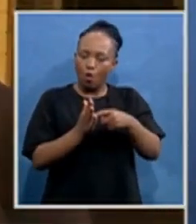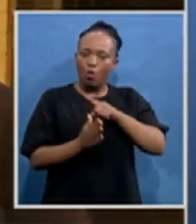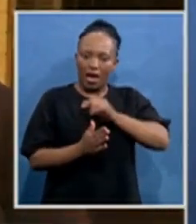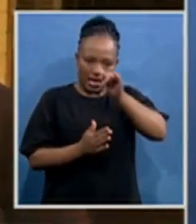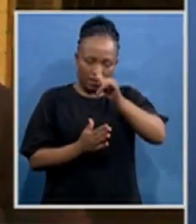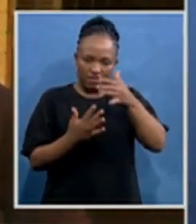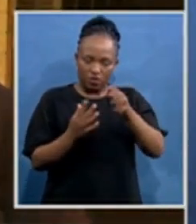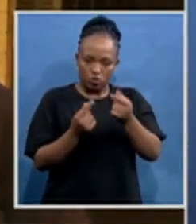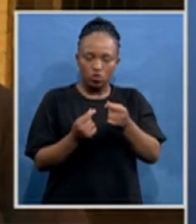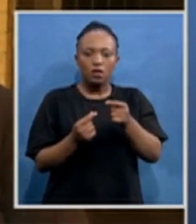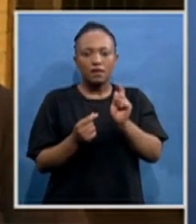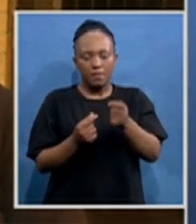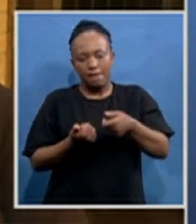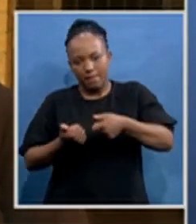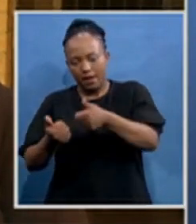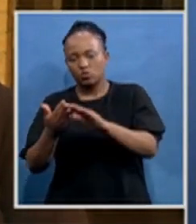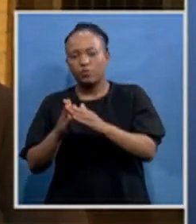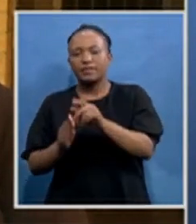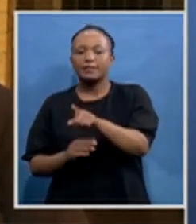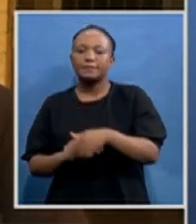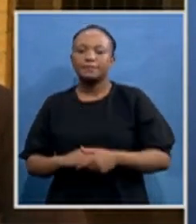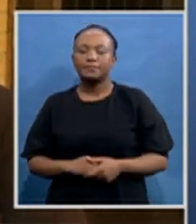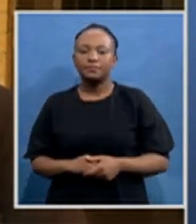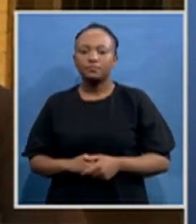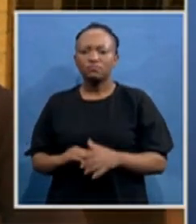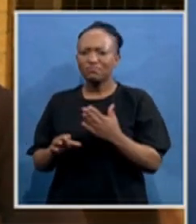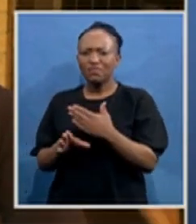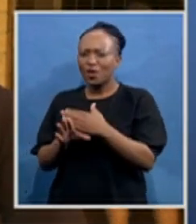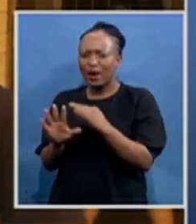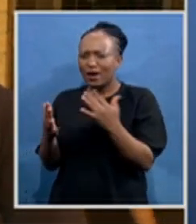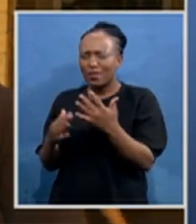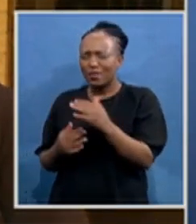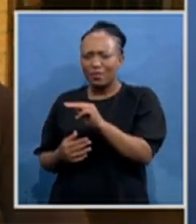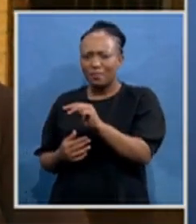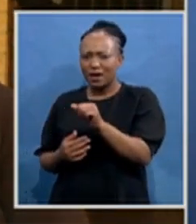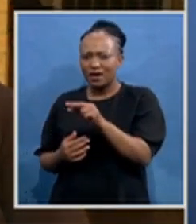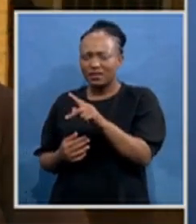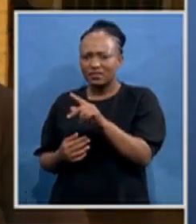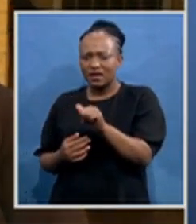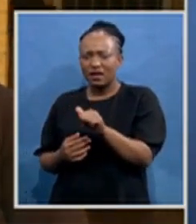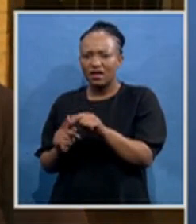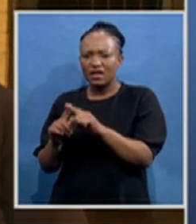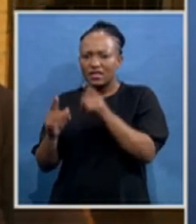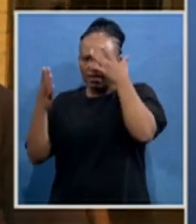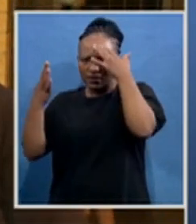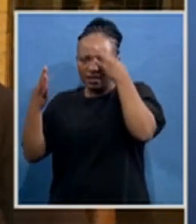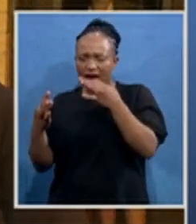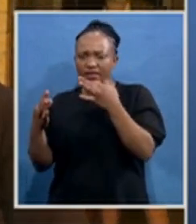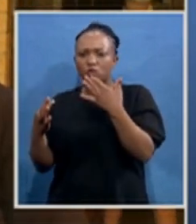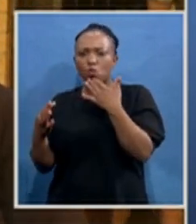work, Mariska? How do they determine which offenders to allocate to which programs?